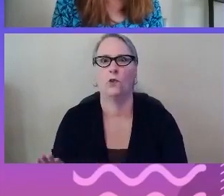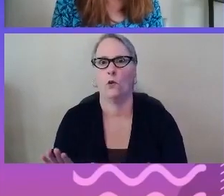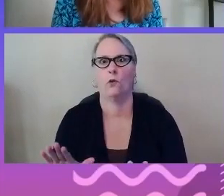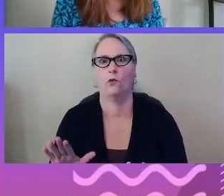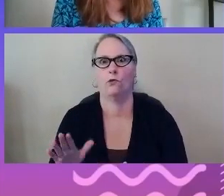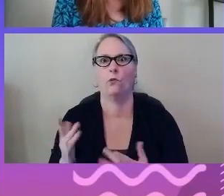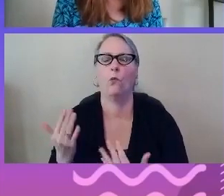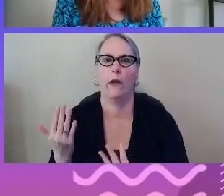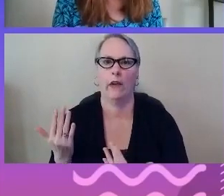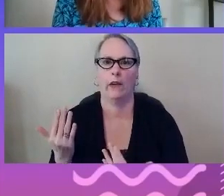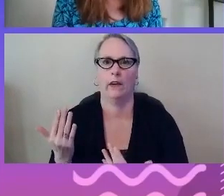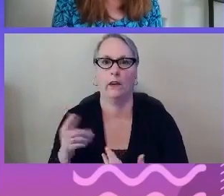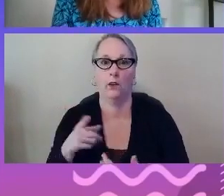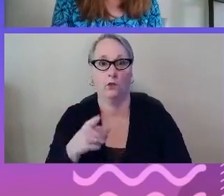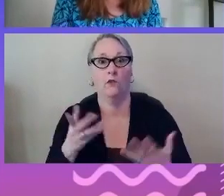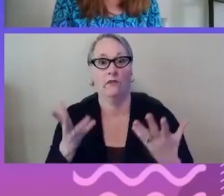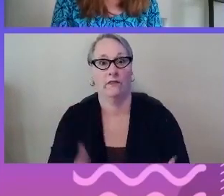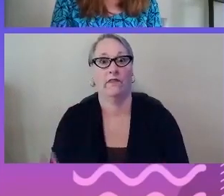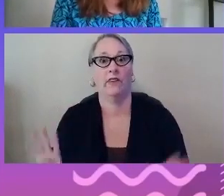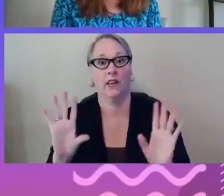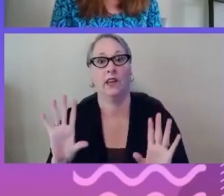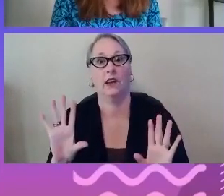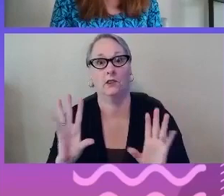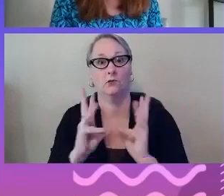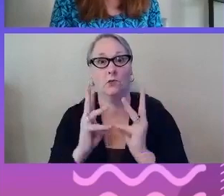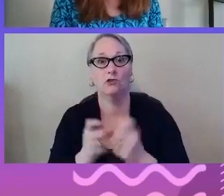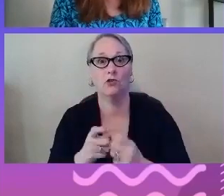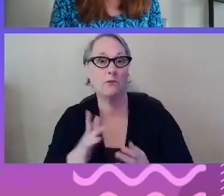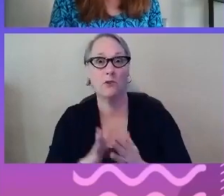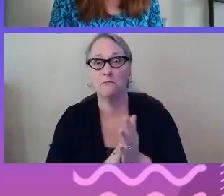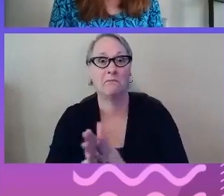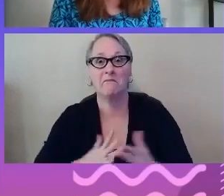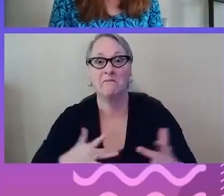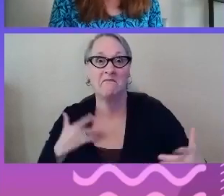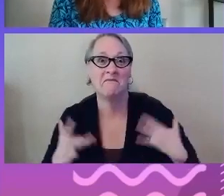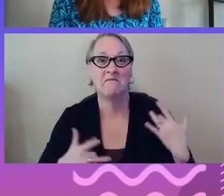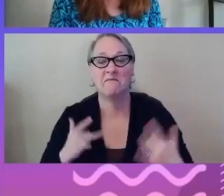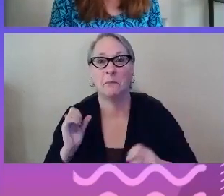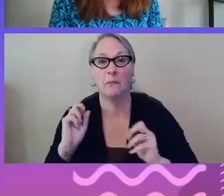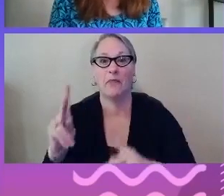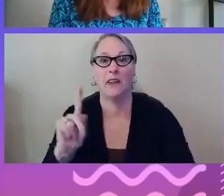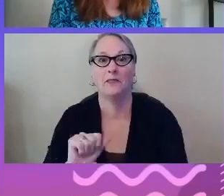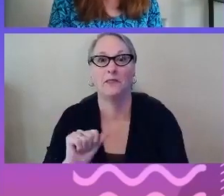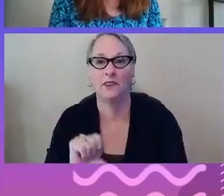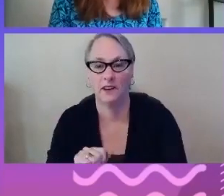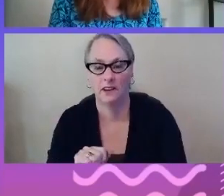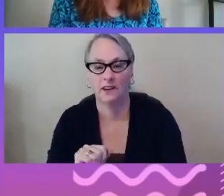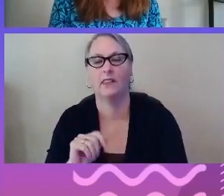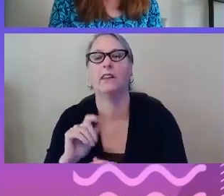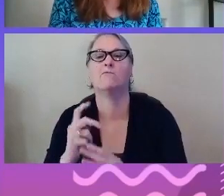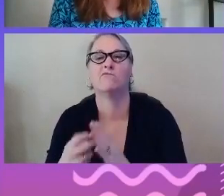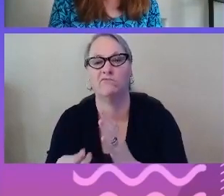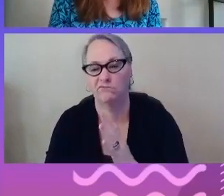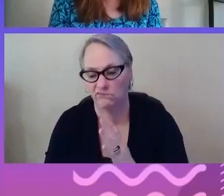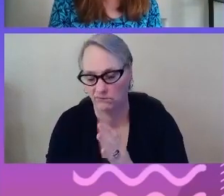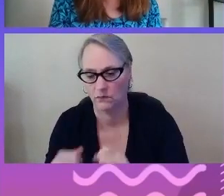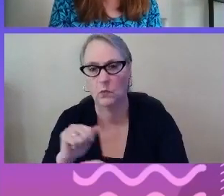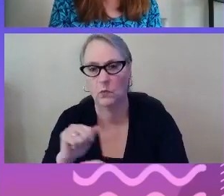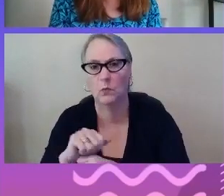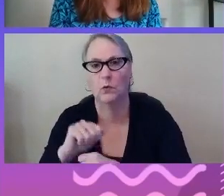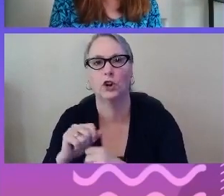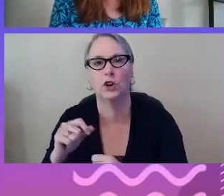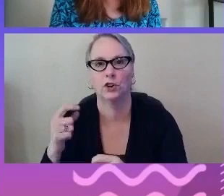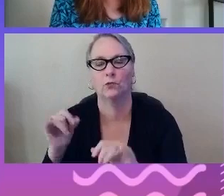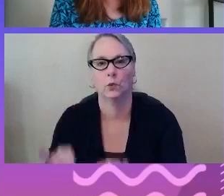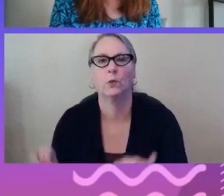do it as soon as you're done here, because what happens is you're all excited, you get back to work and you start just getting into the routine of work. And sometimes then you forget to add in